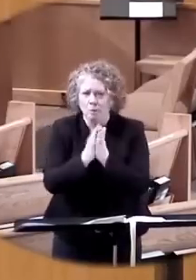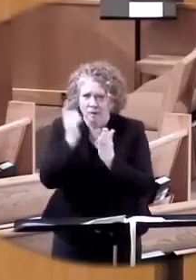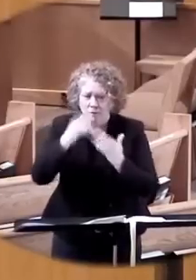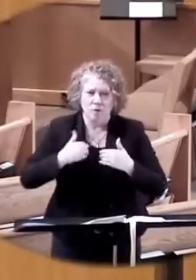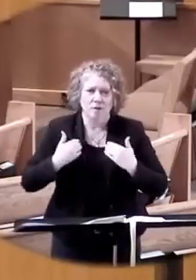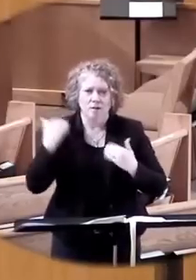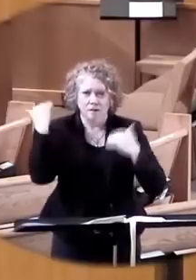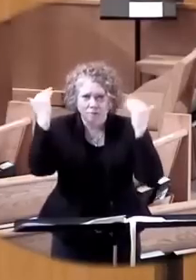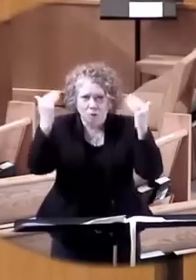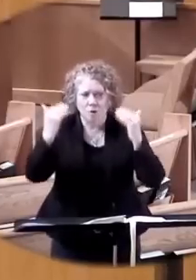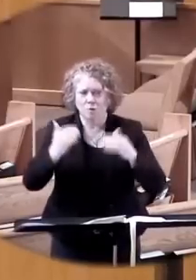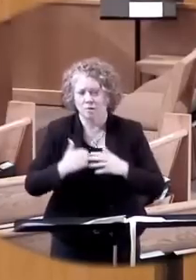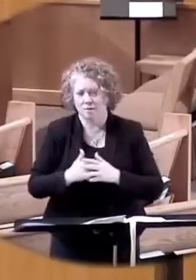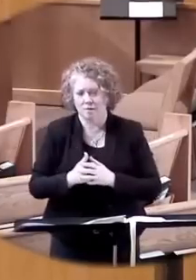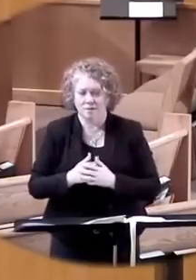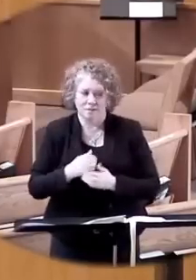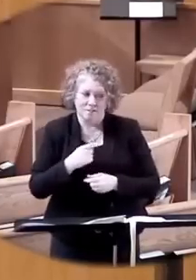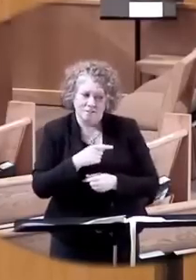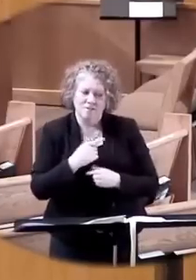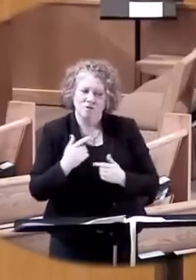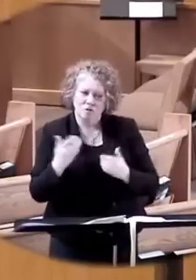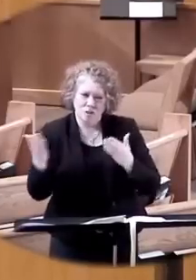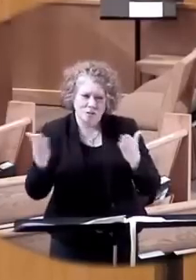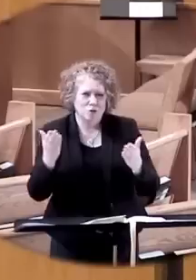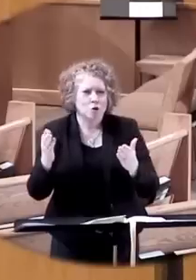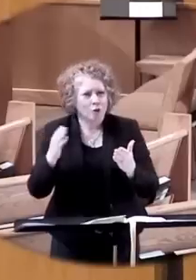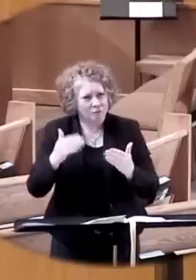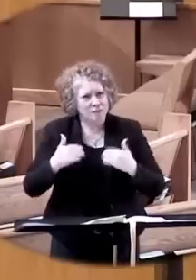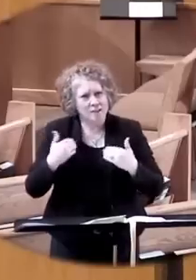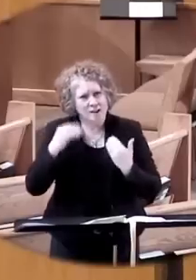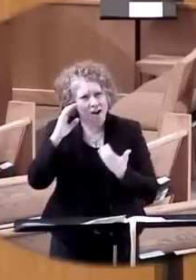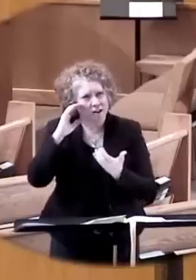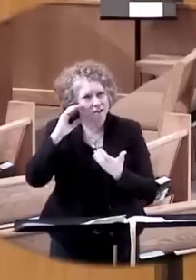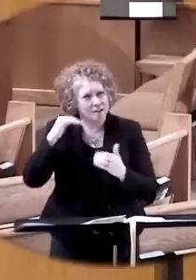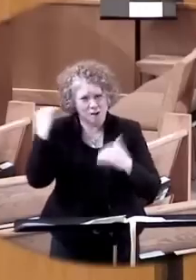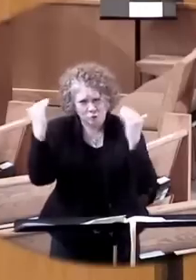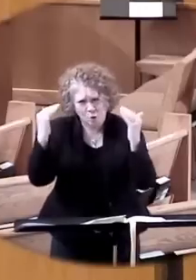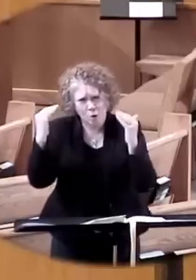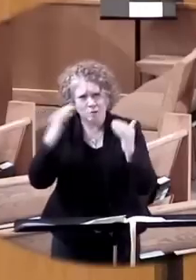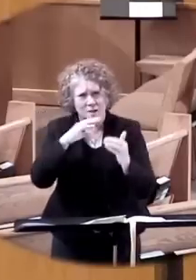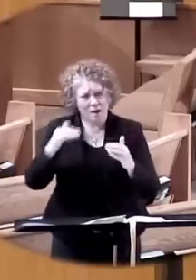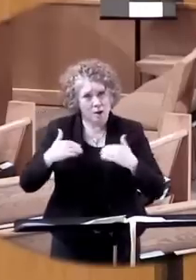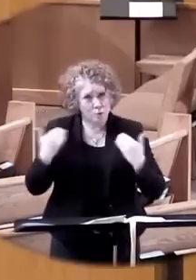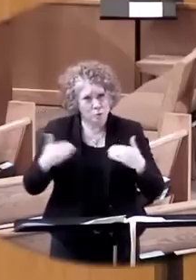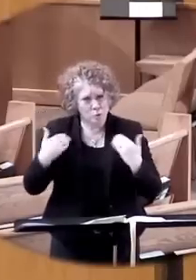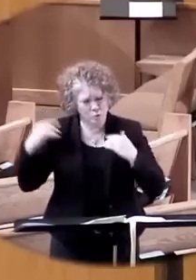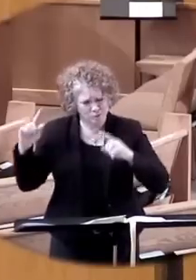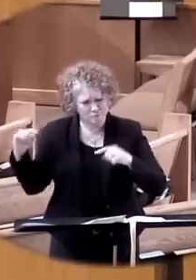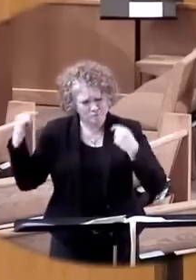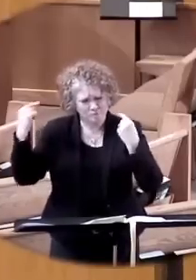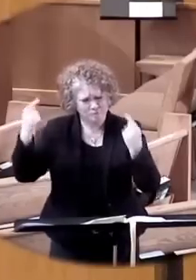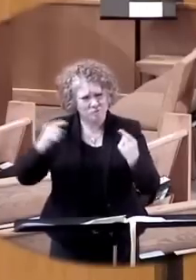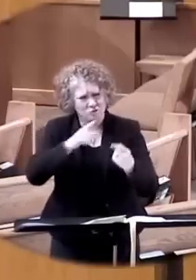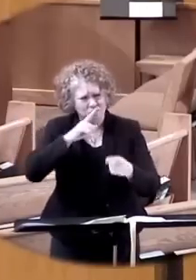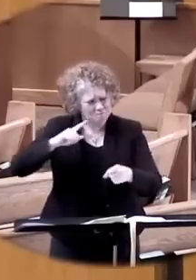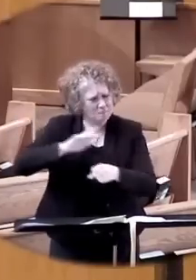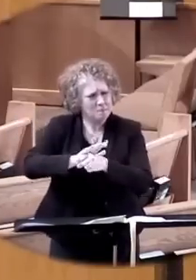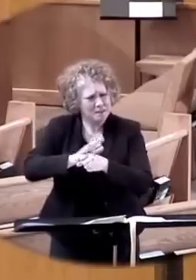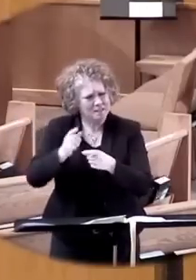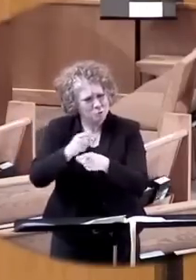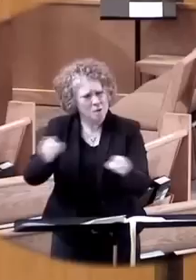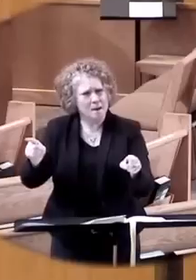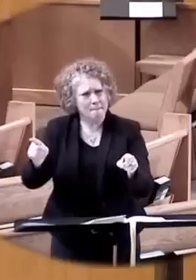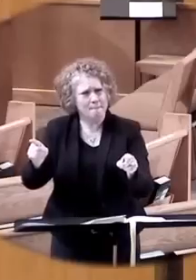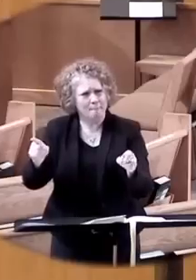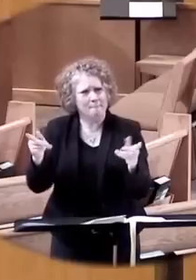to the adults whom she so faithfully serves by forming and challenging to all of us to become